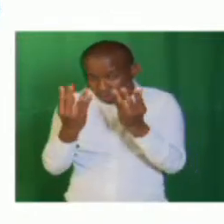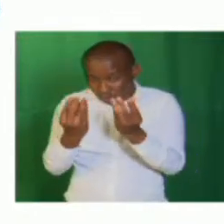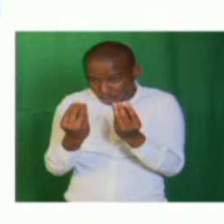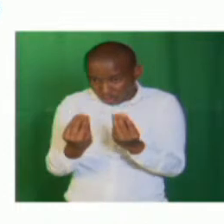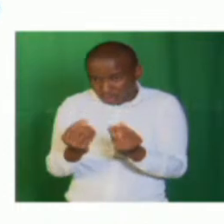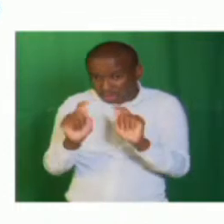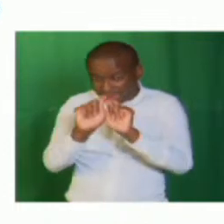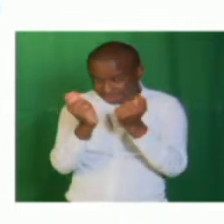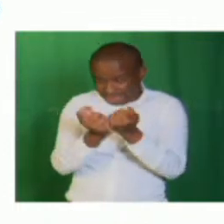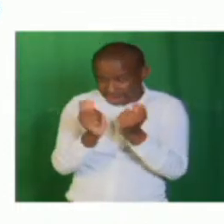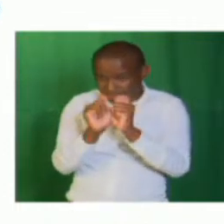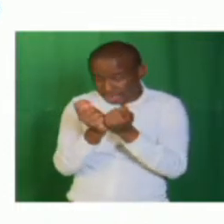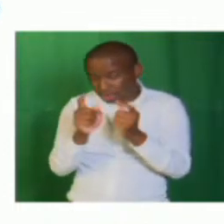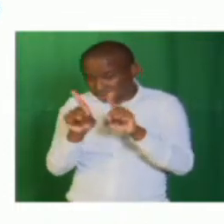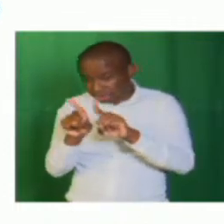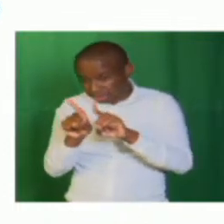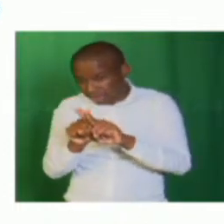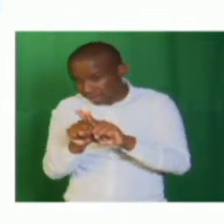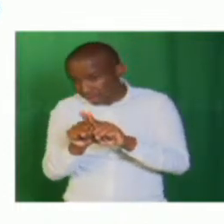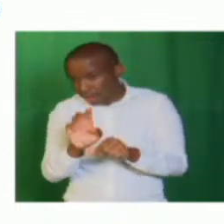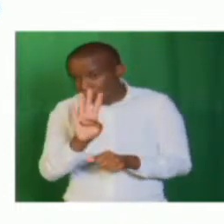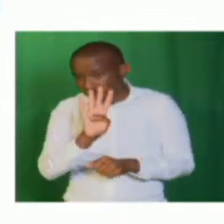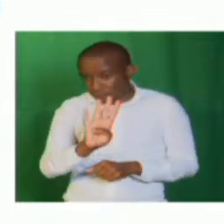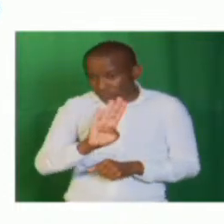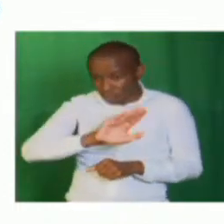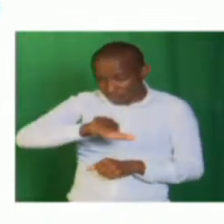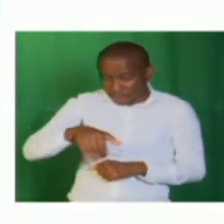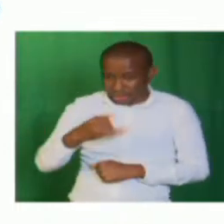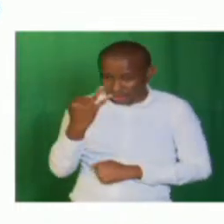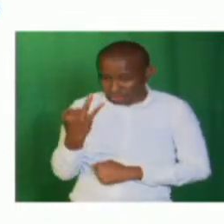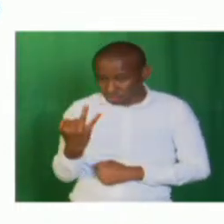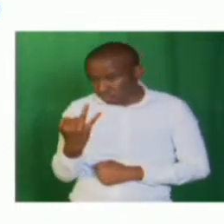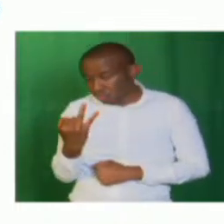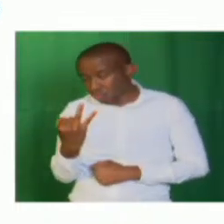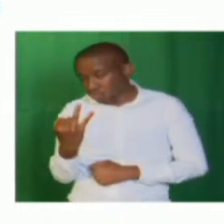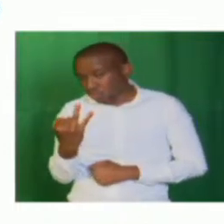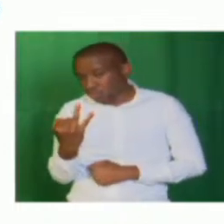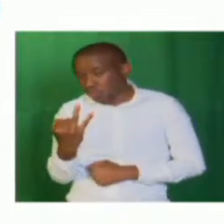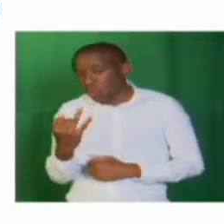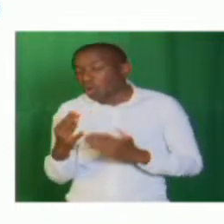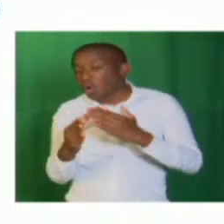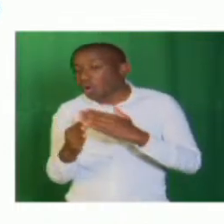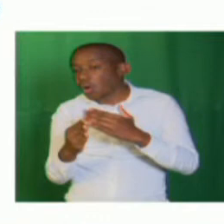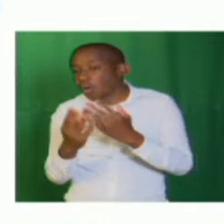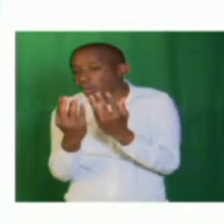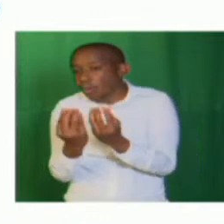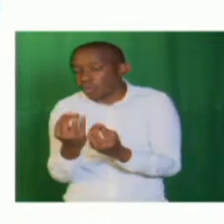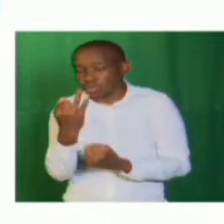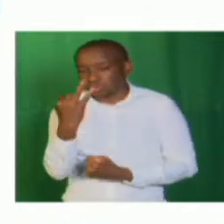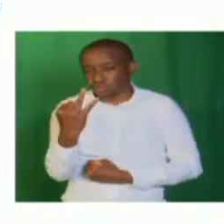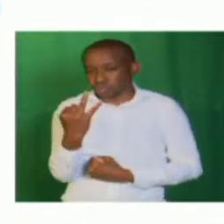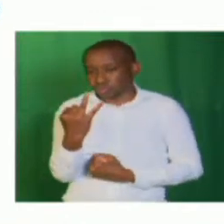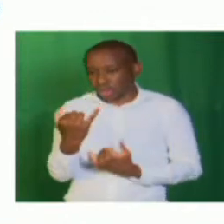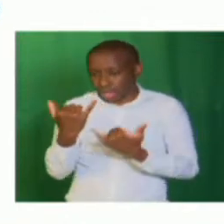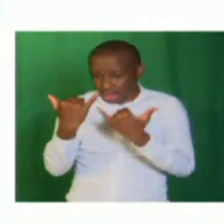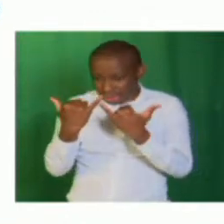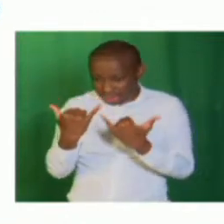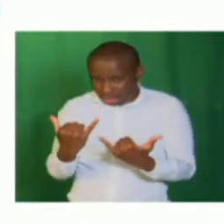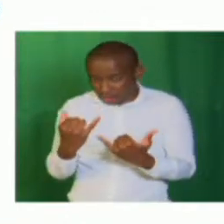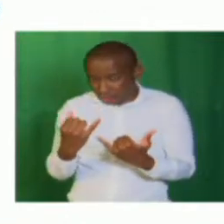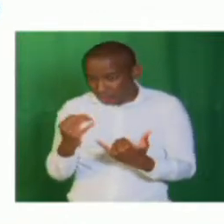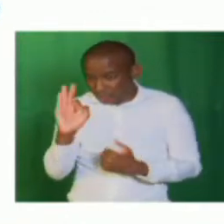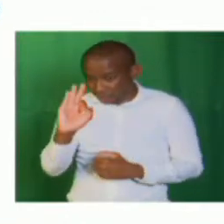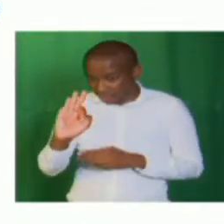collect like terms. In this case, it's 4 minus 2. So 4 minus 2 simplifies to 2. Hence, our